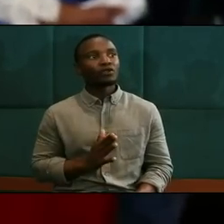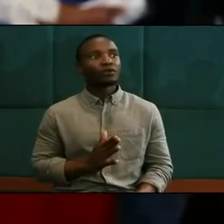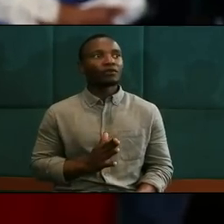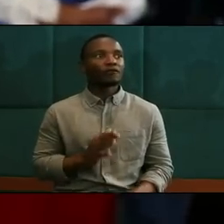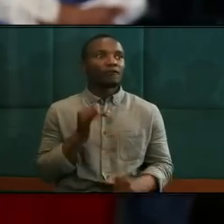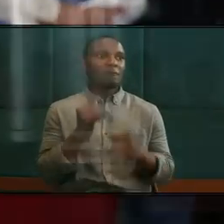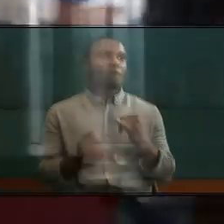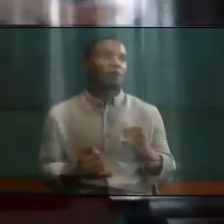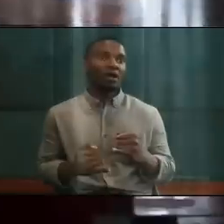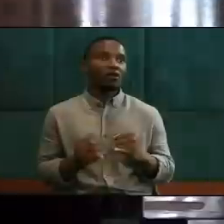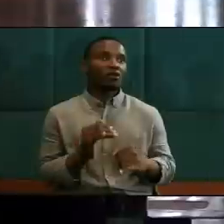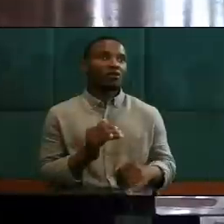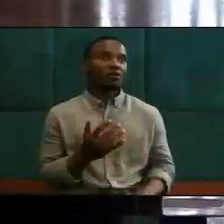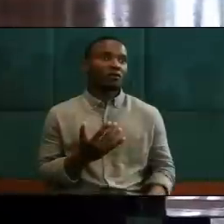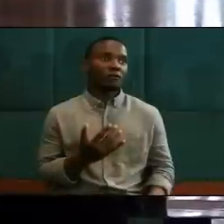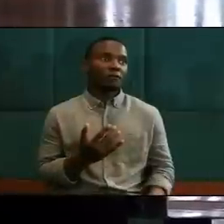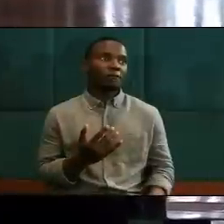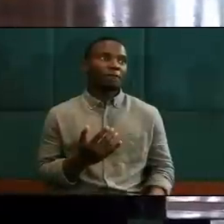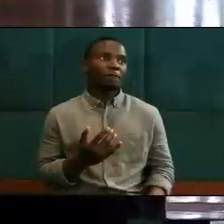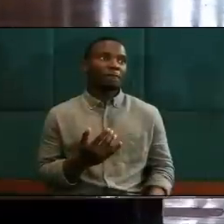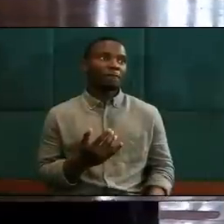Final call.